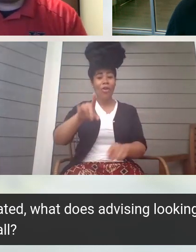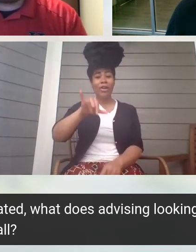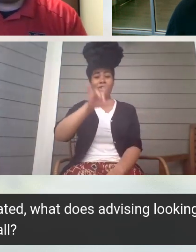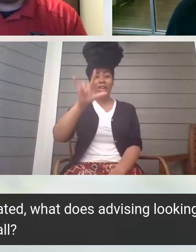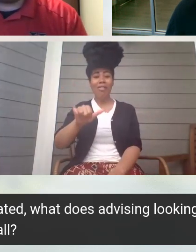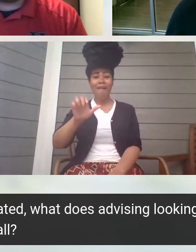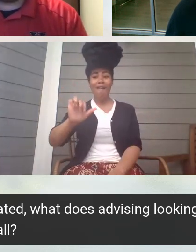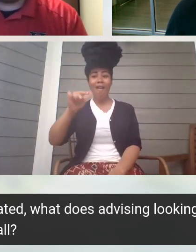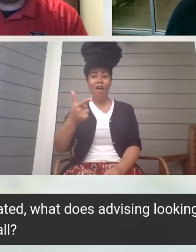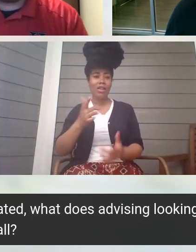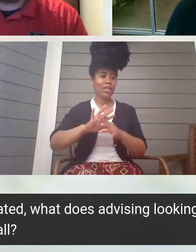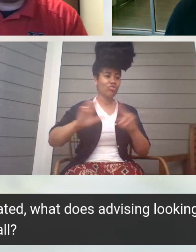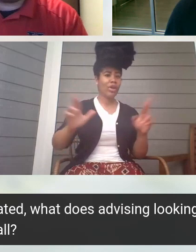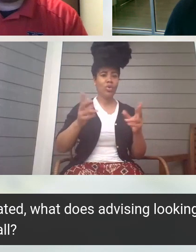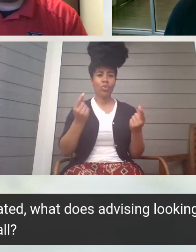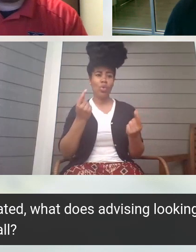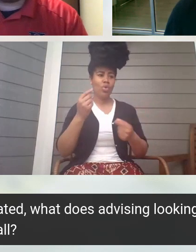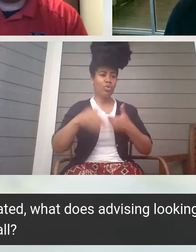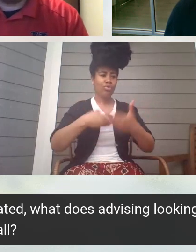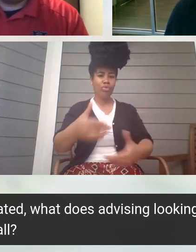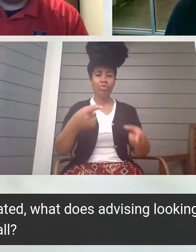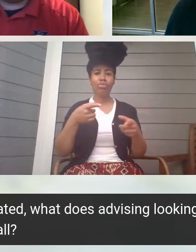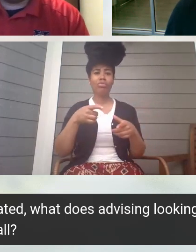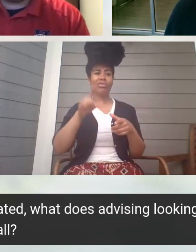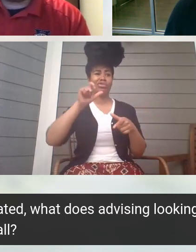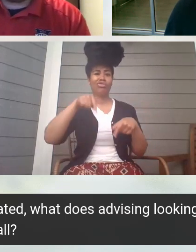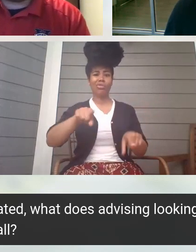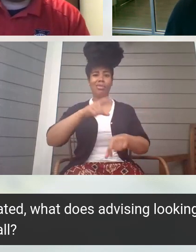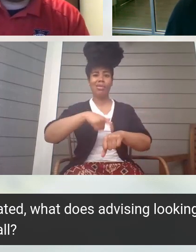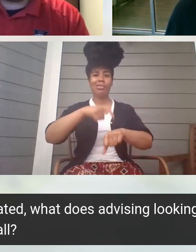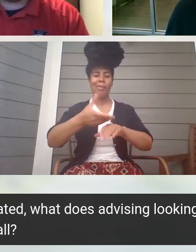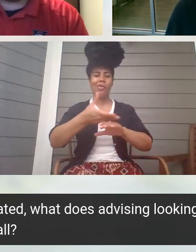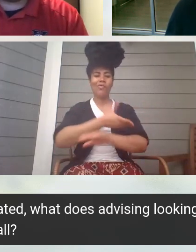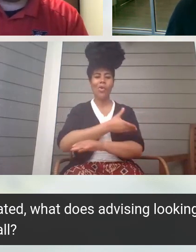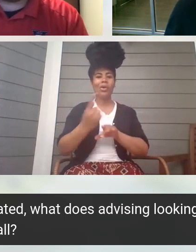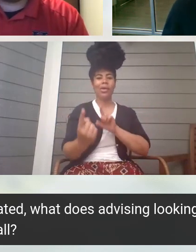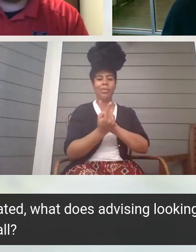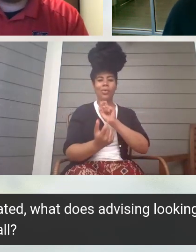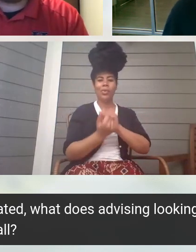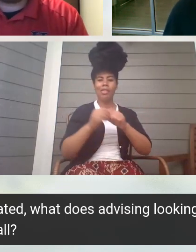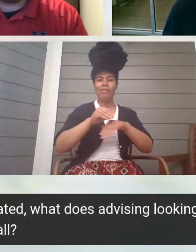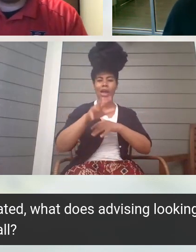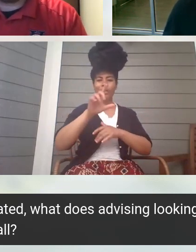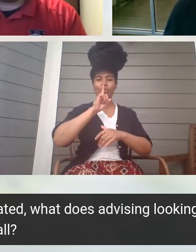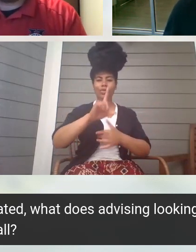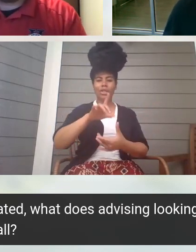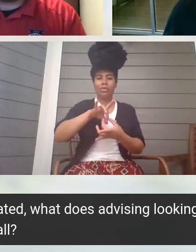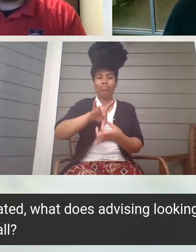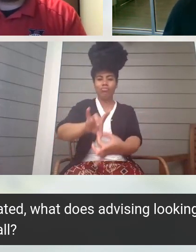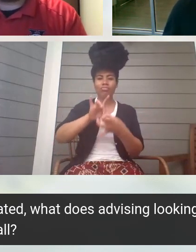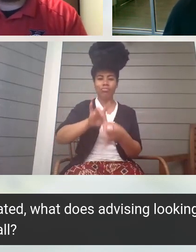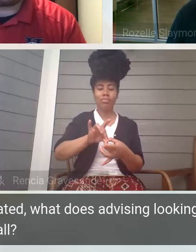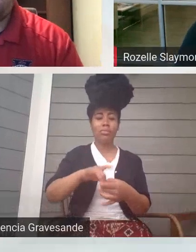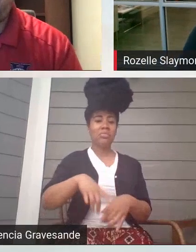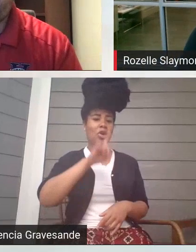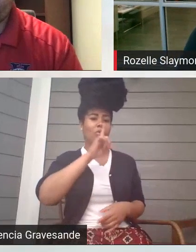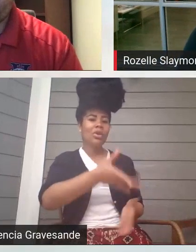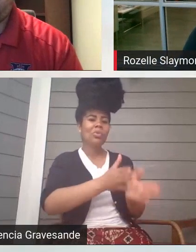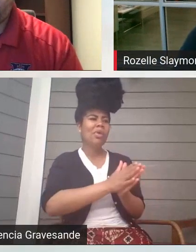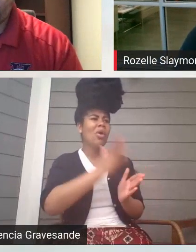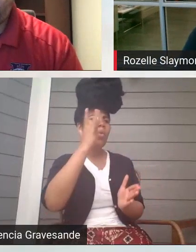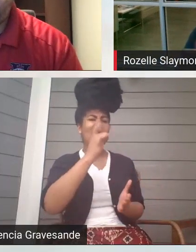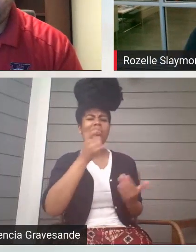ready for fall? Anything they can do to meet up with advisors or any way to build that relationship? We just ask you to contact us.